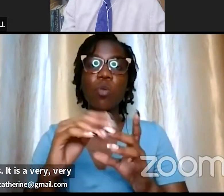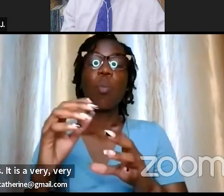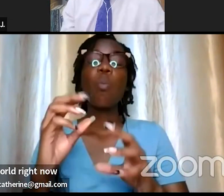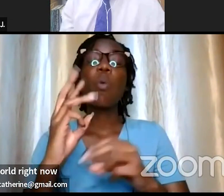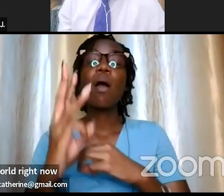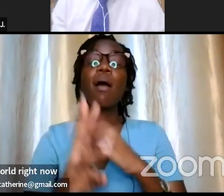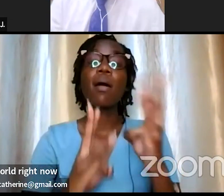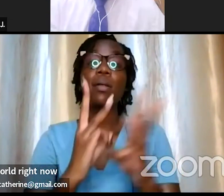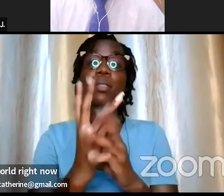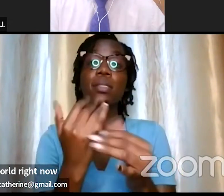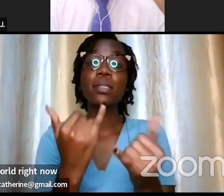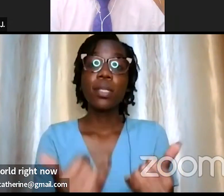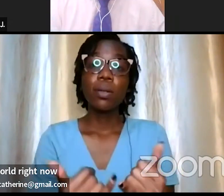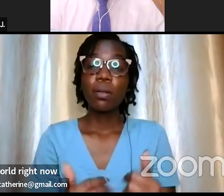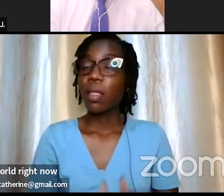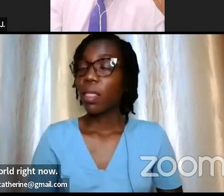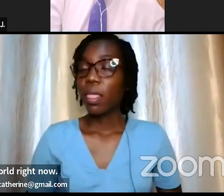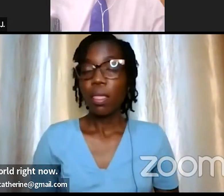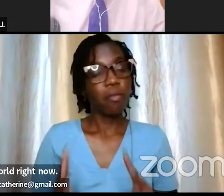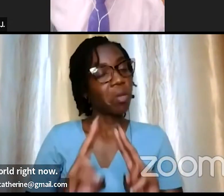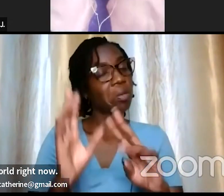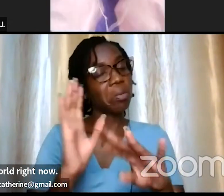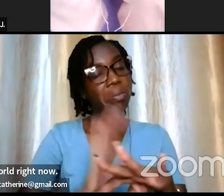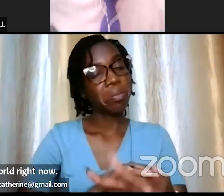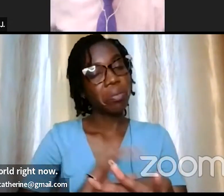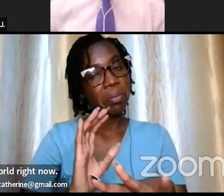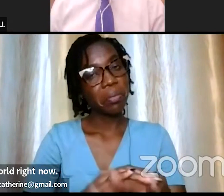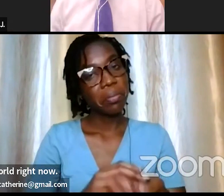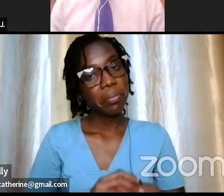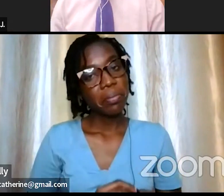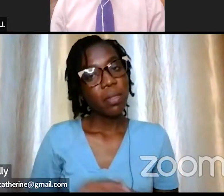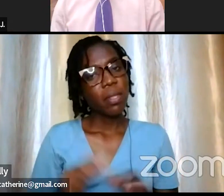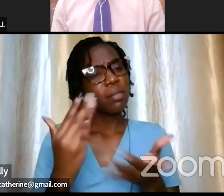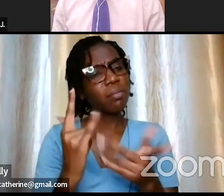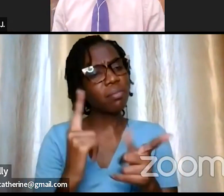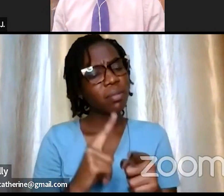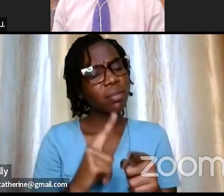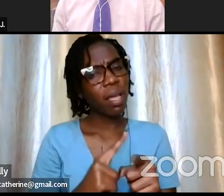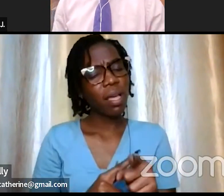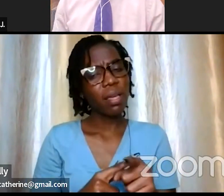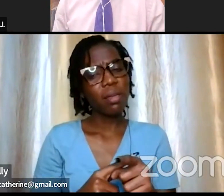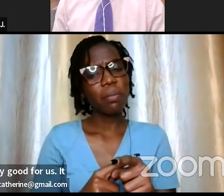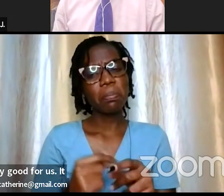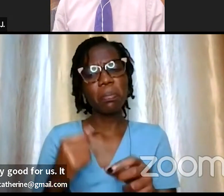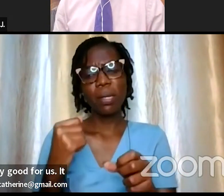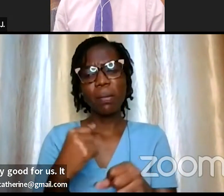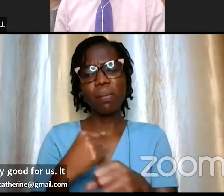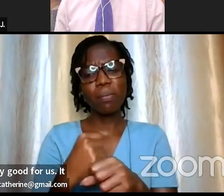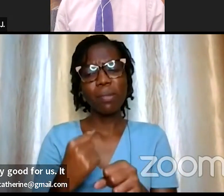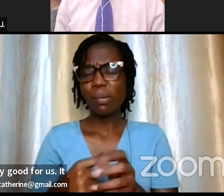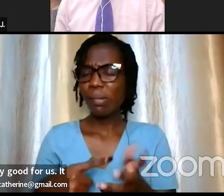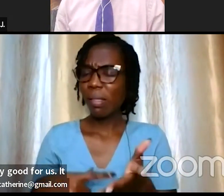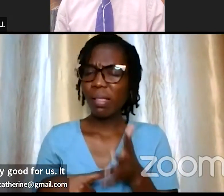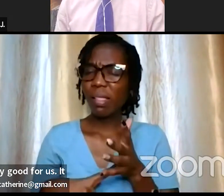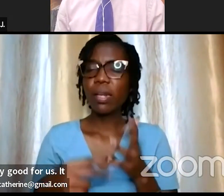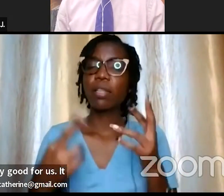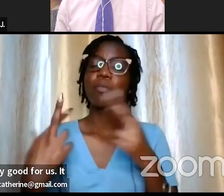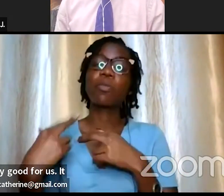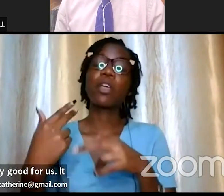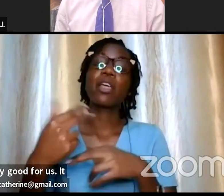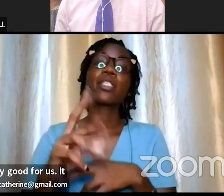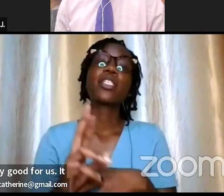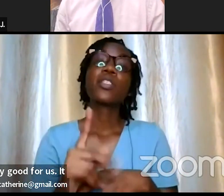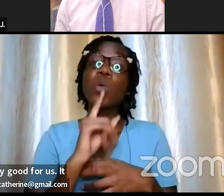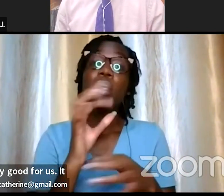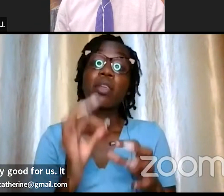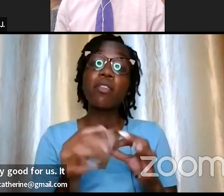was actually really, really good for us. It actually emphasized the role of HR. So if you're an HR